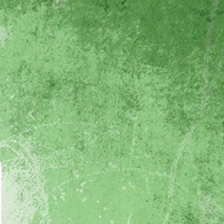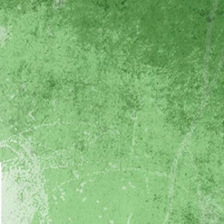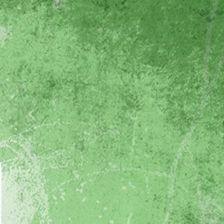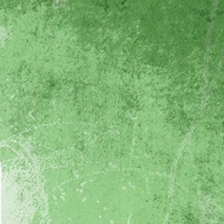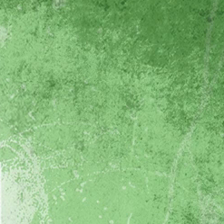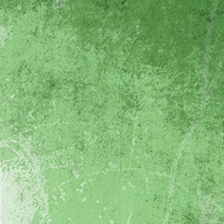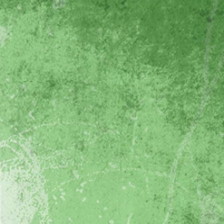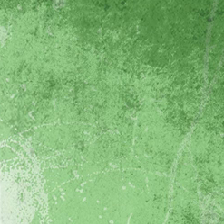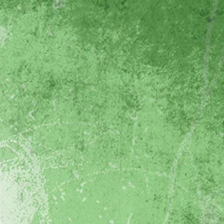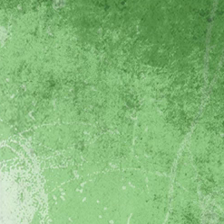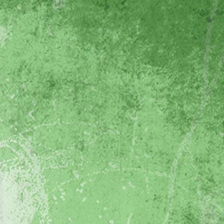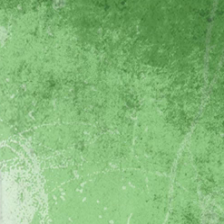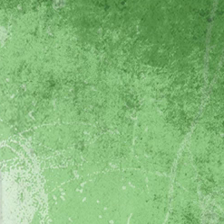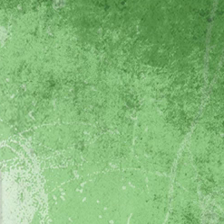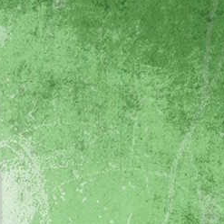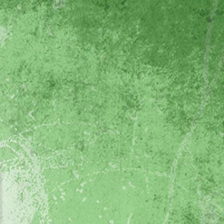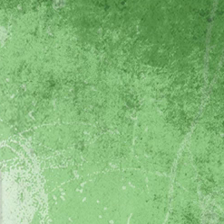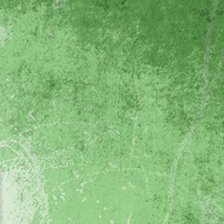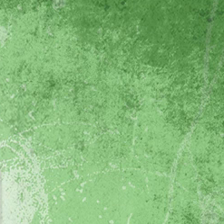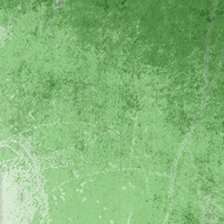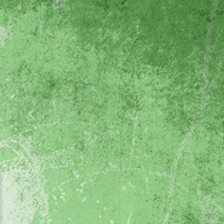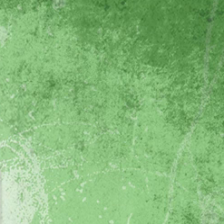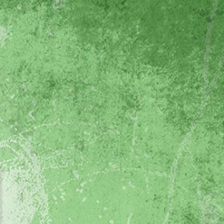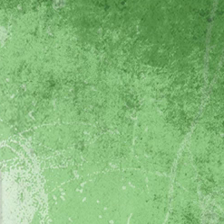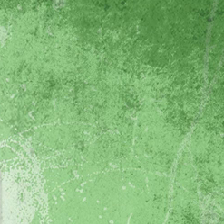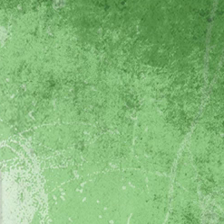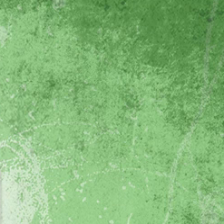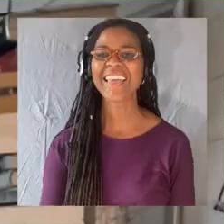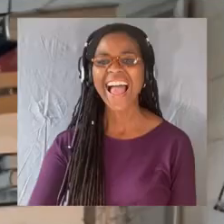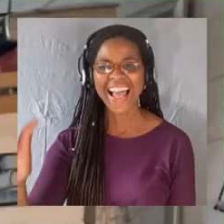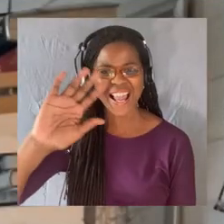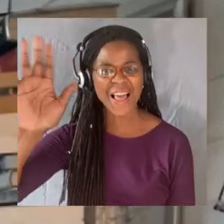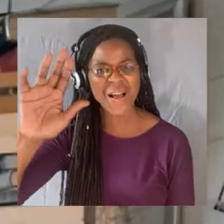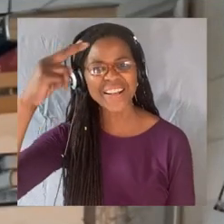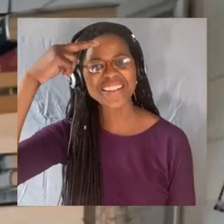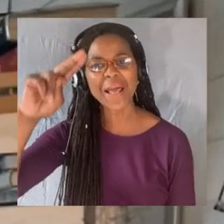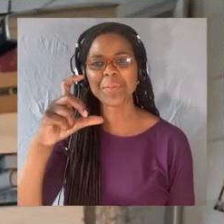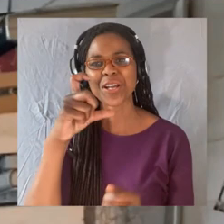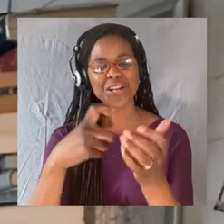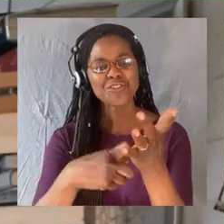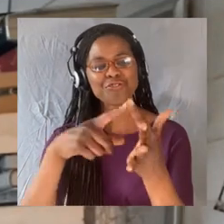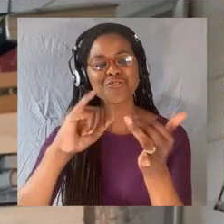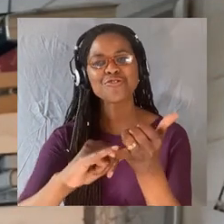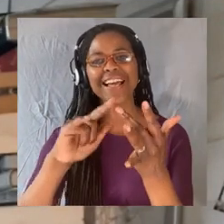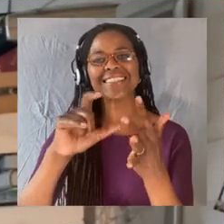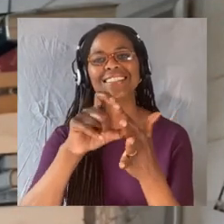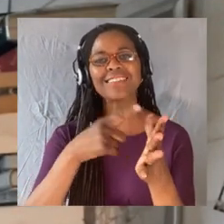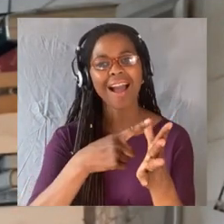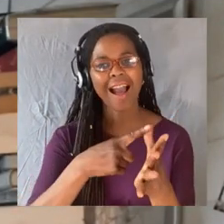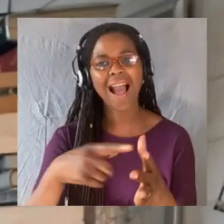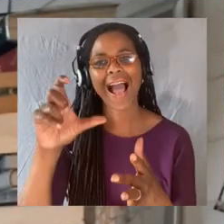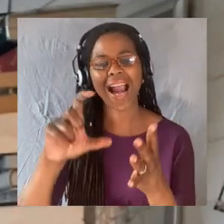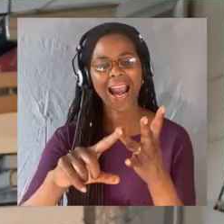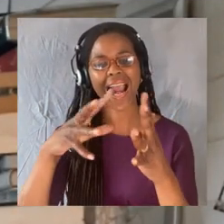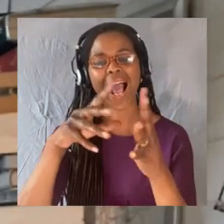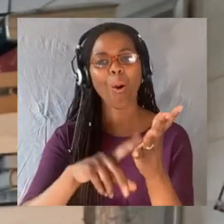partners from all over the world. Thanks to all the organisations who help make this festival happen. Hello there, I'm Cressida Cowell and I'm